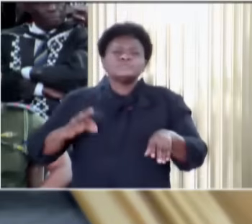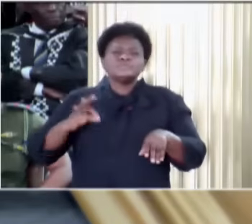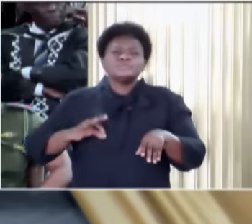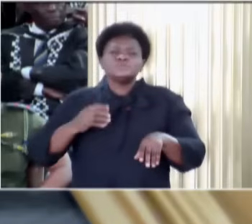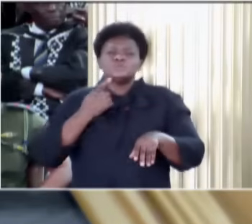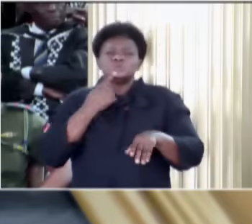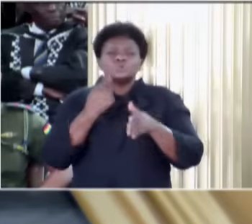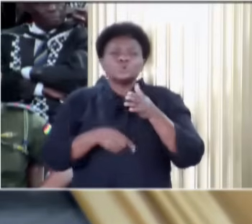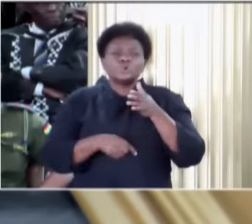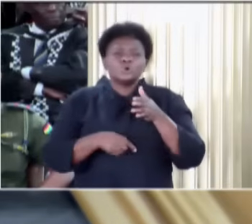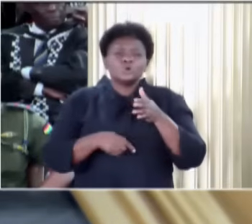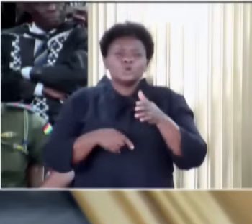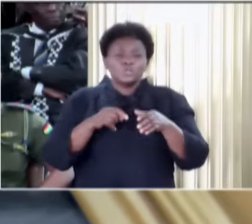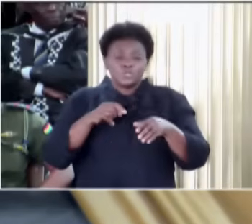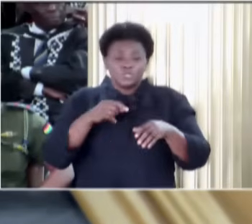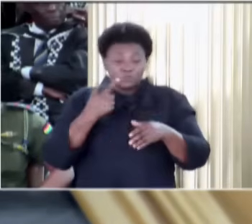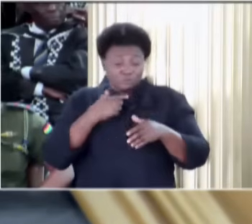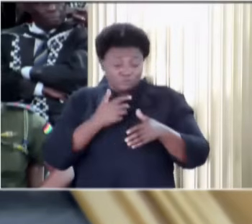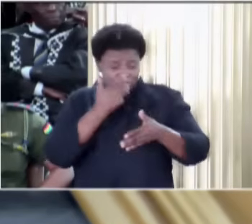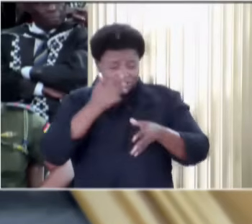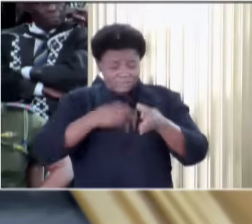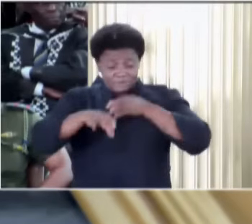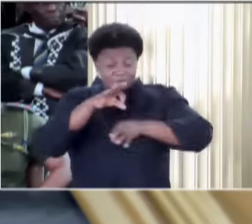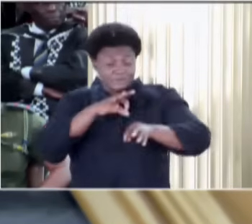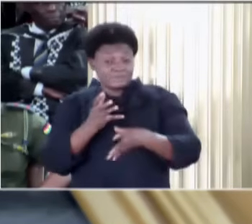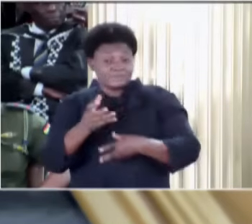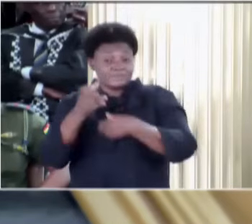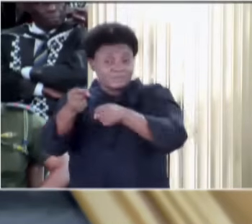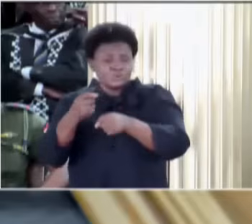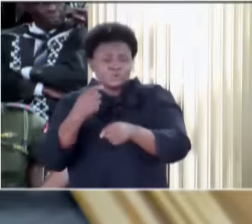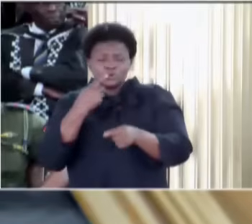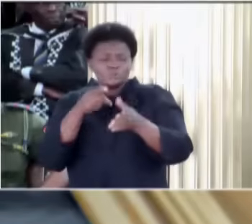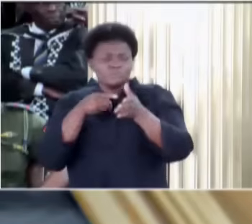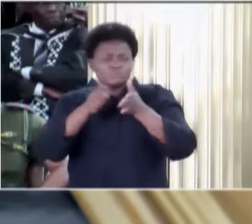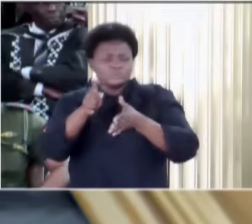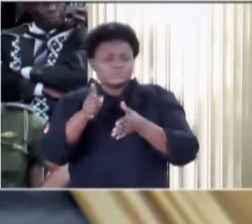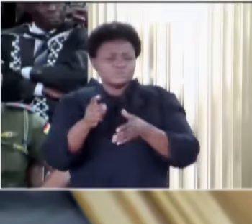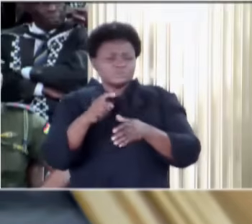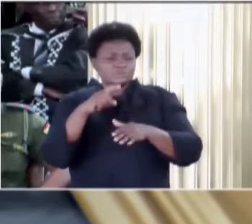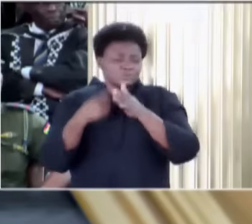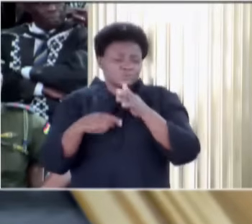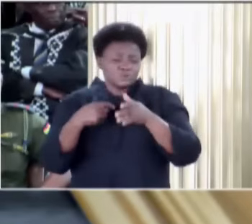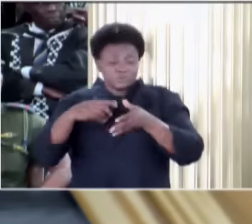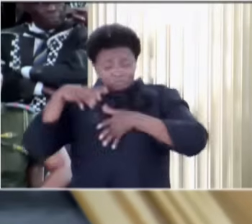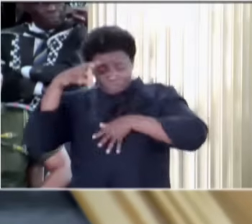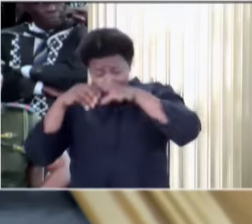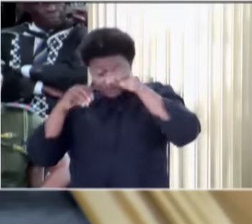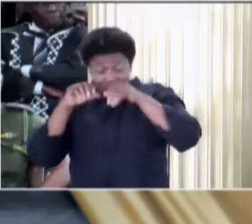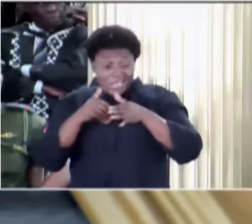replaces courage? Who pays the price when we learn how things work